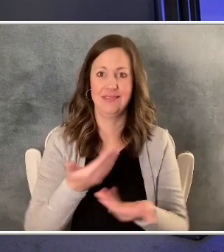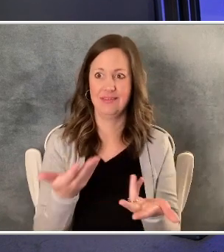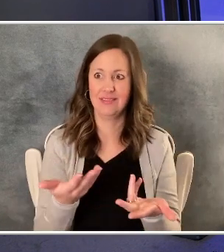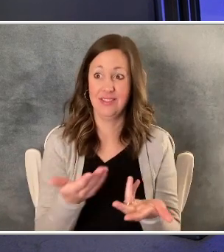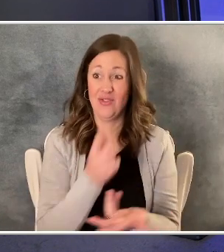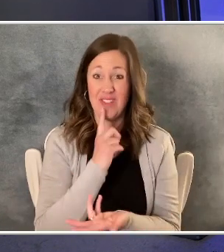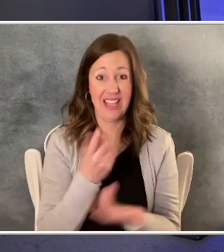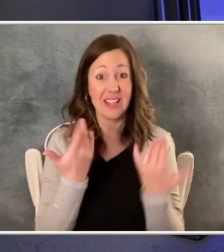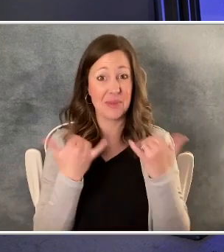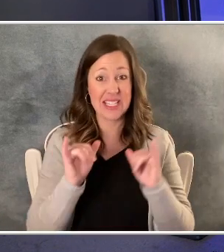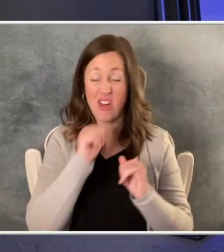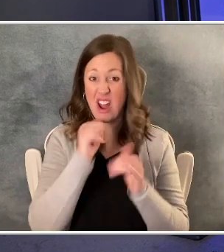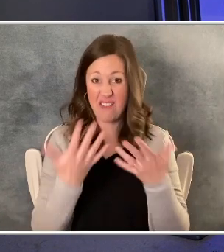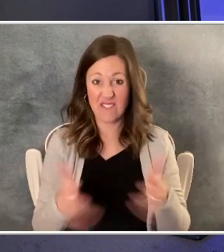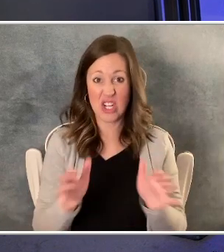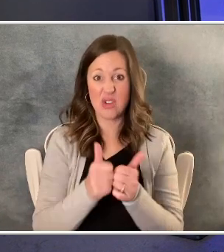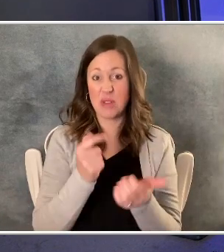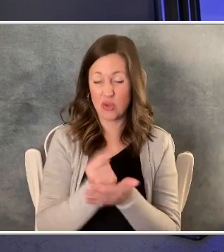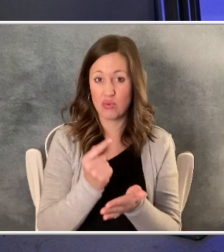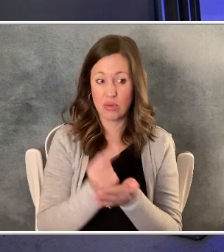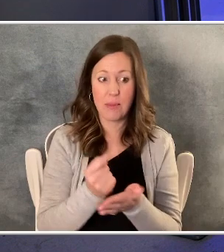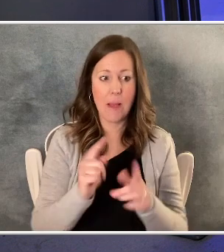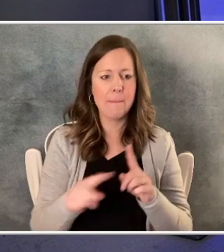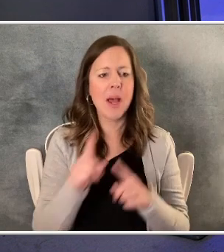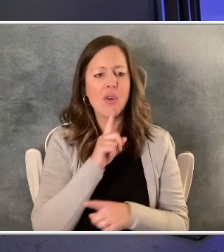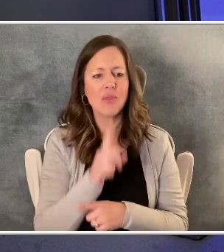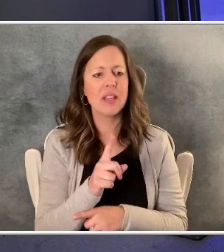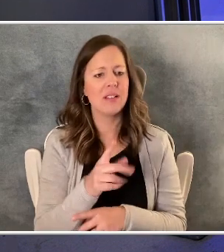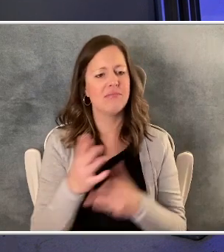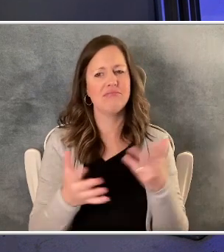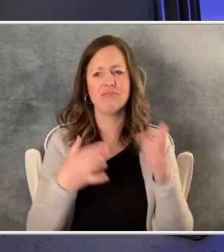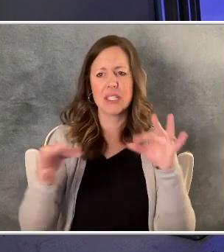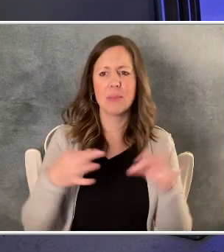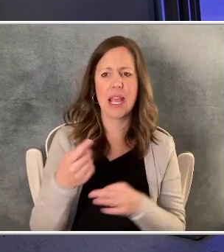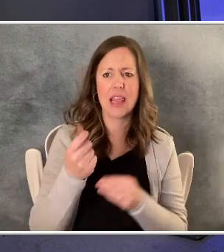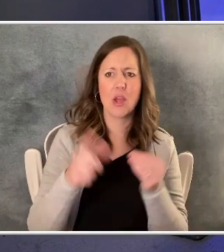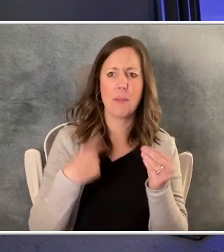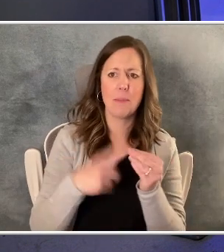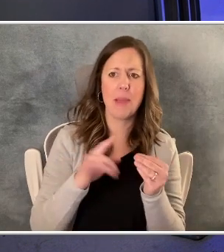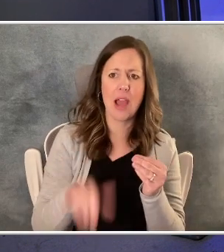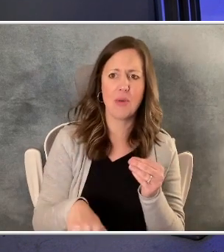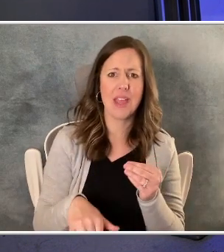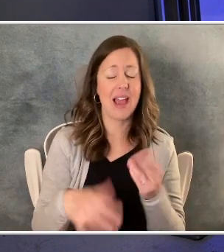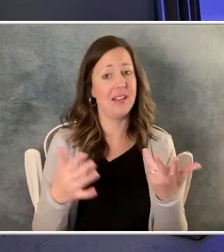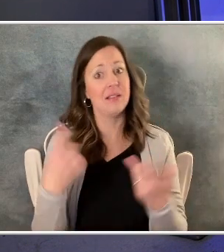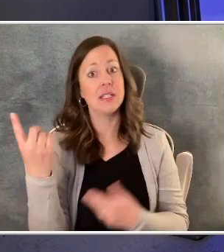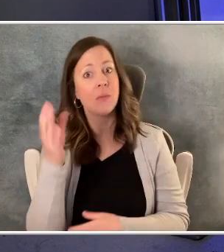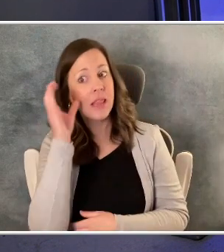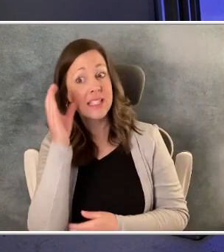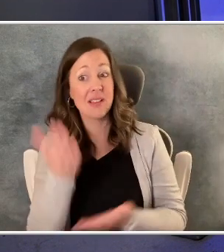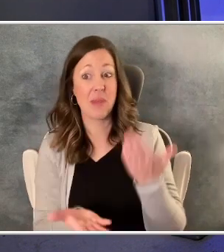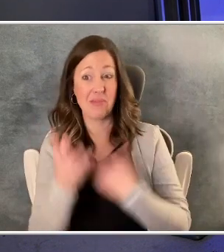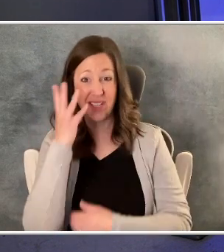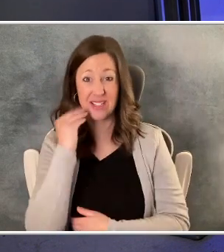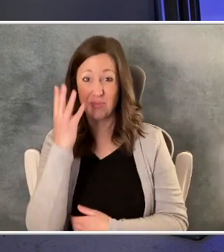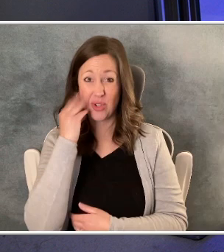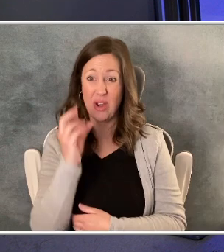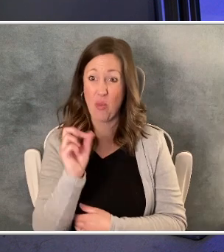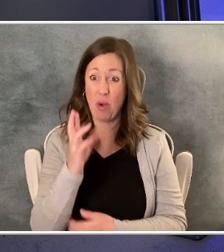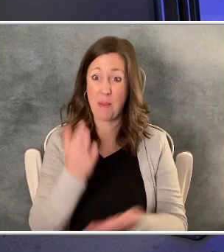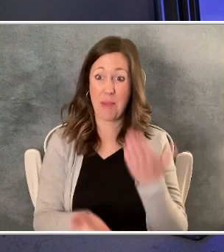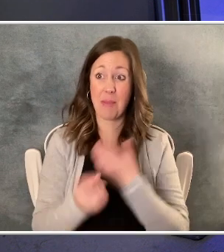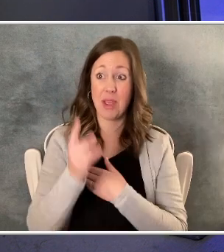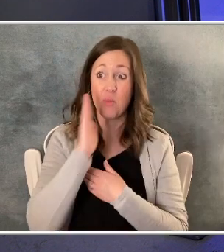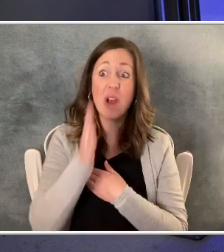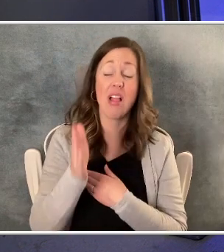not done with the treatment, but tell us a little bit about that, especially for somebody who's listening who may be going through it or may not know they will go through it.